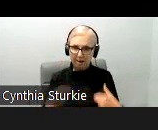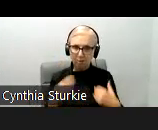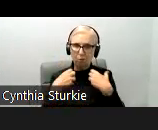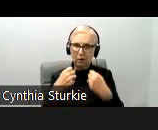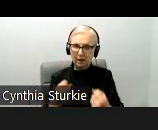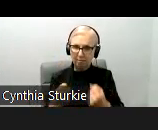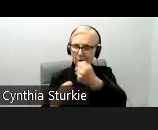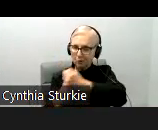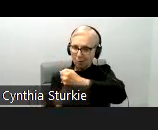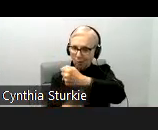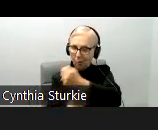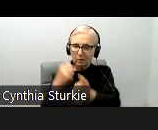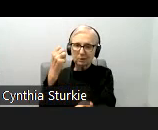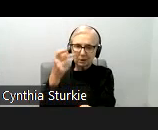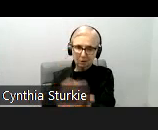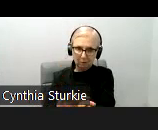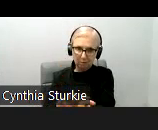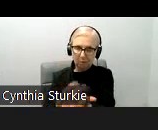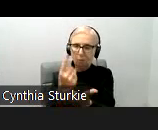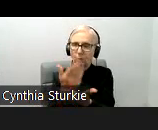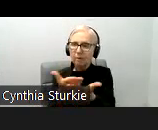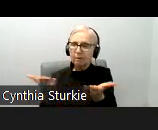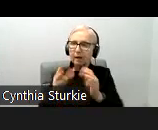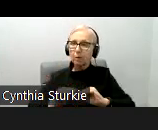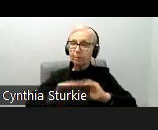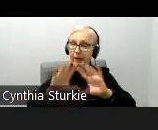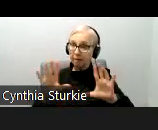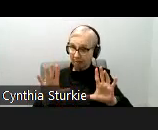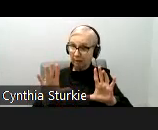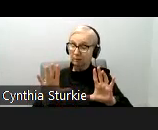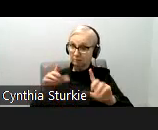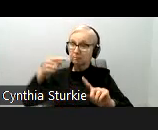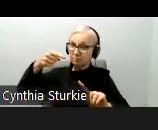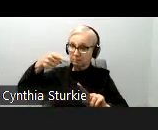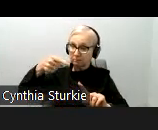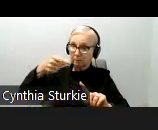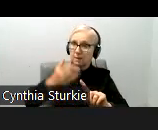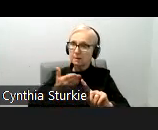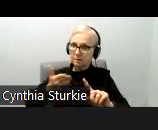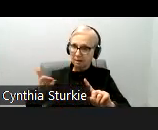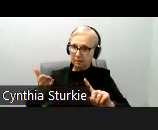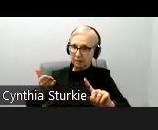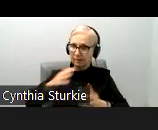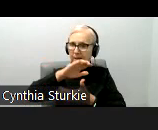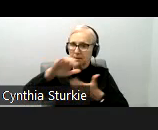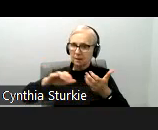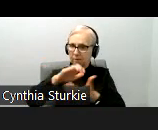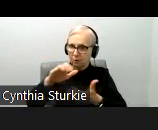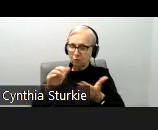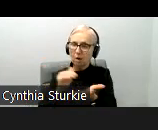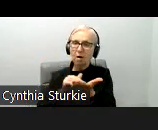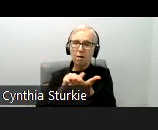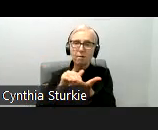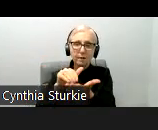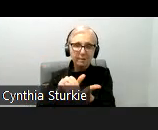endorsement. So this, one thing I want to be very clear about, because this is something that understandably gets confused a lot. This